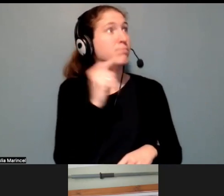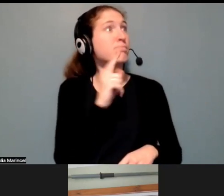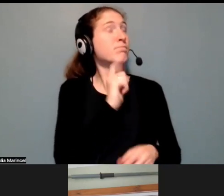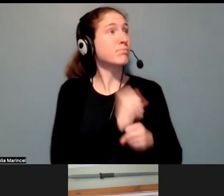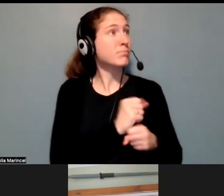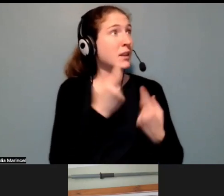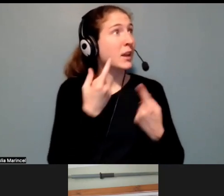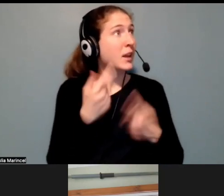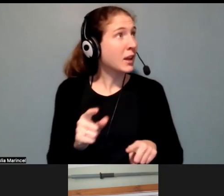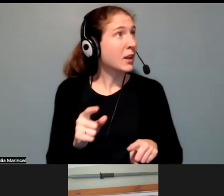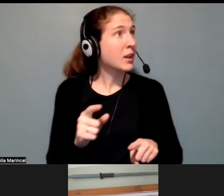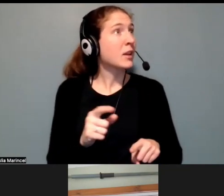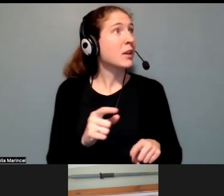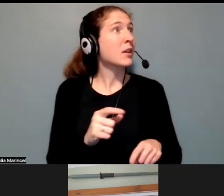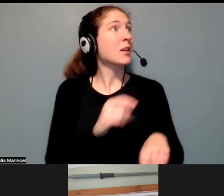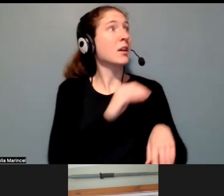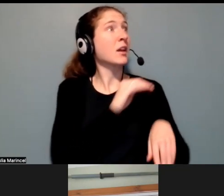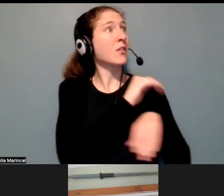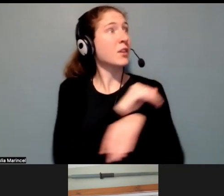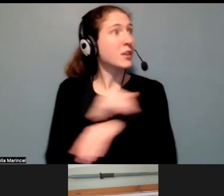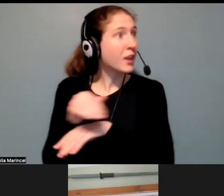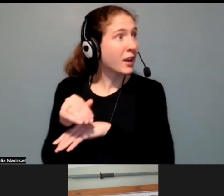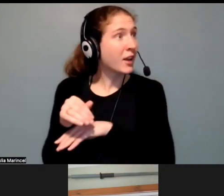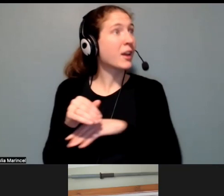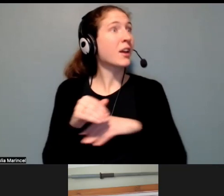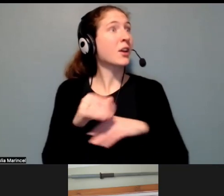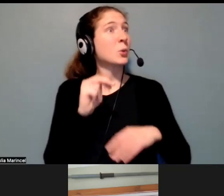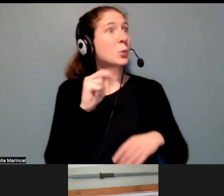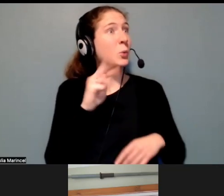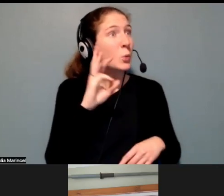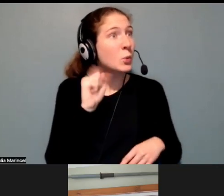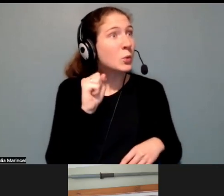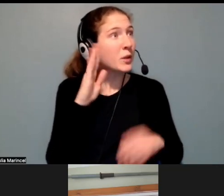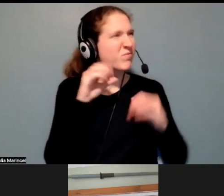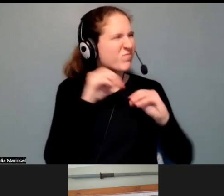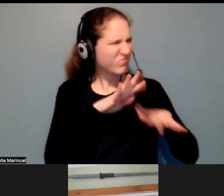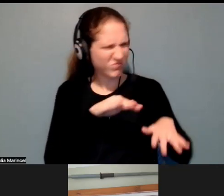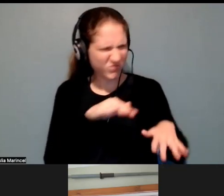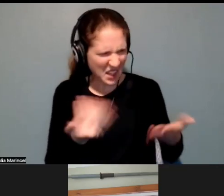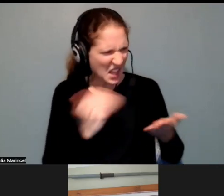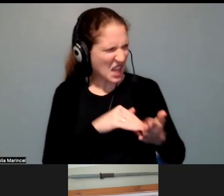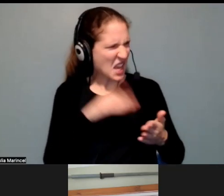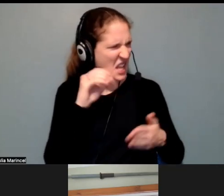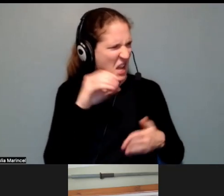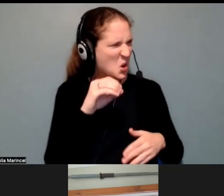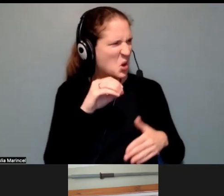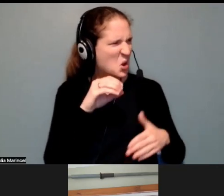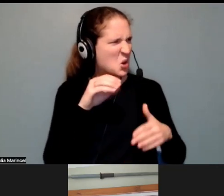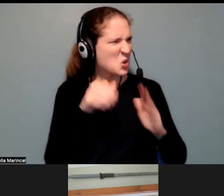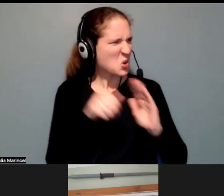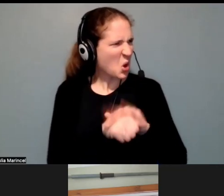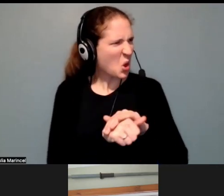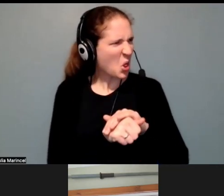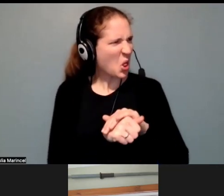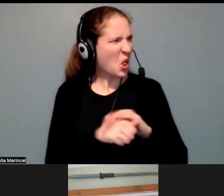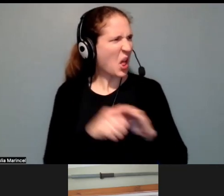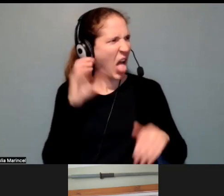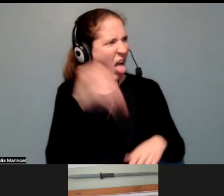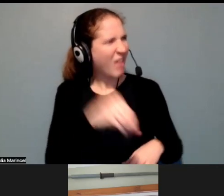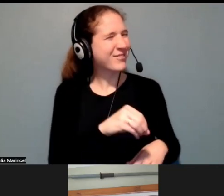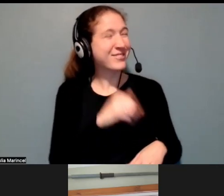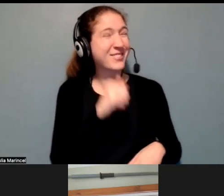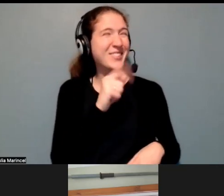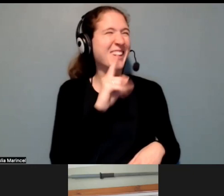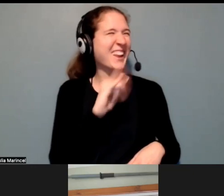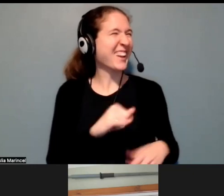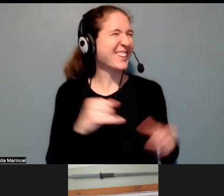would be, you know, another snapping turtle attack. Mm. So they're not as scary as they look. Snap